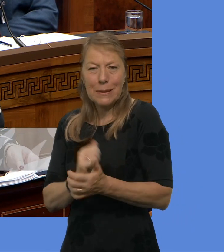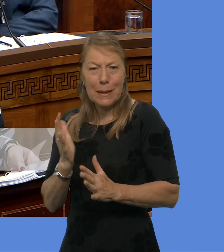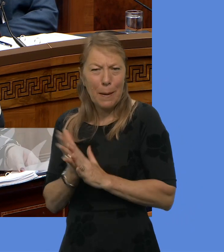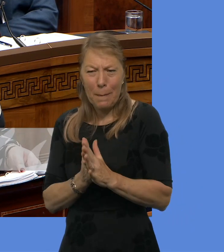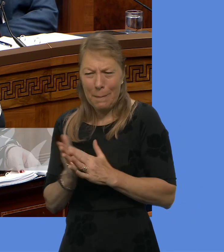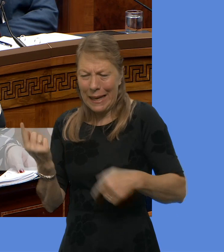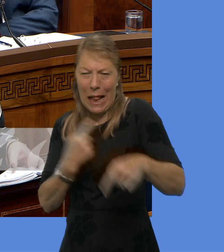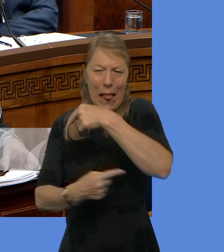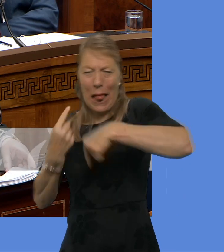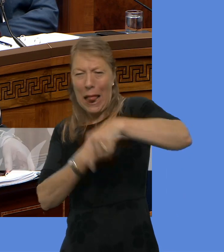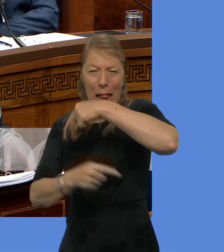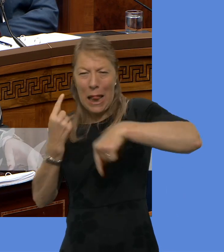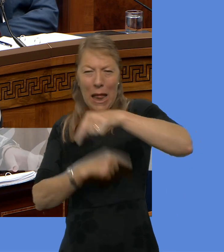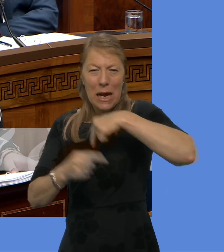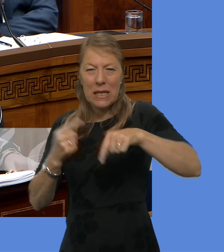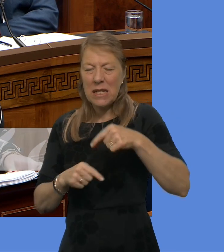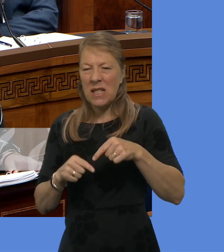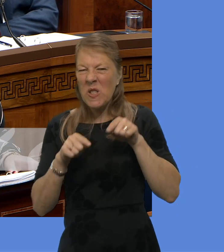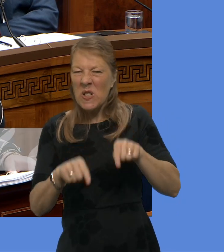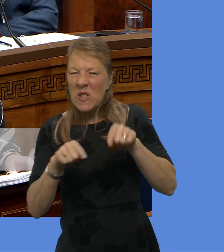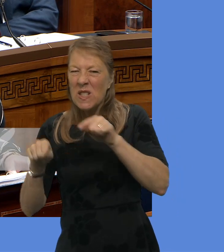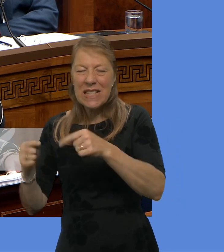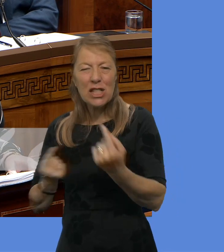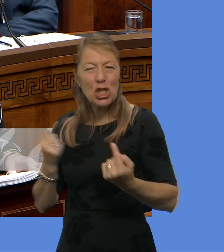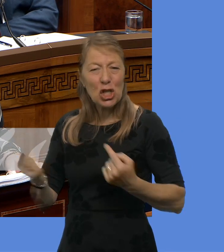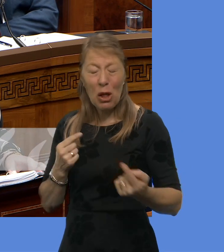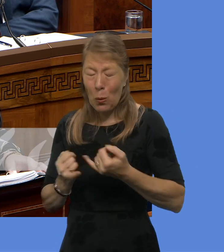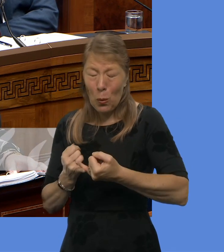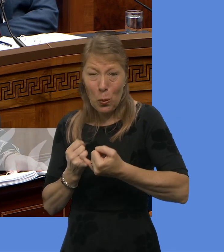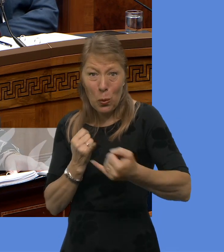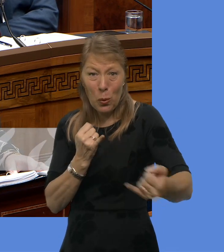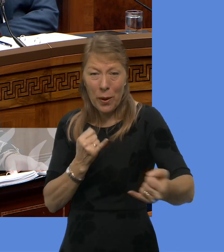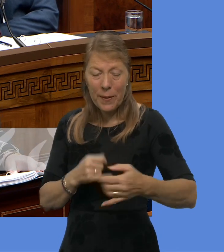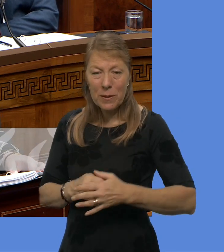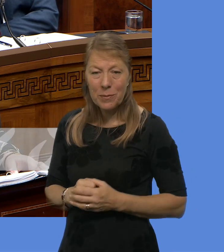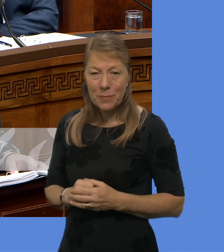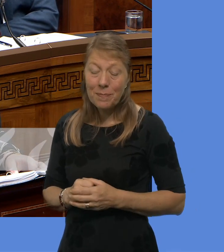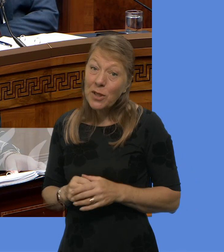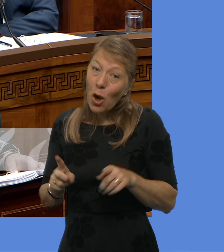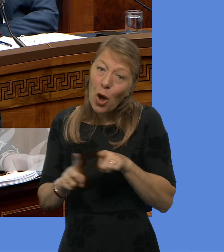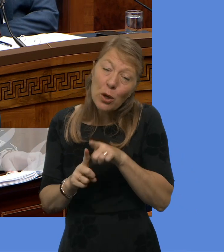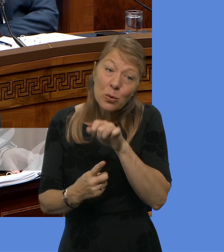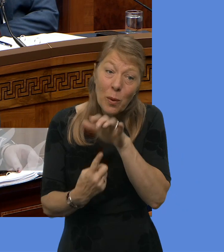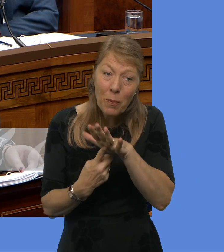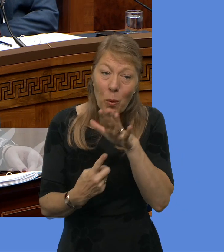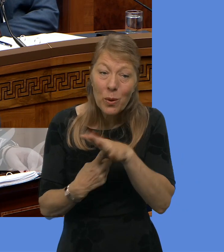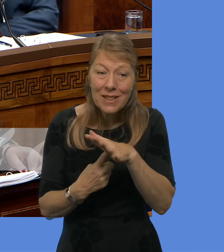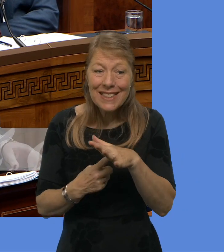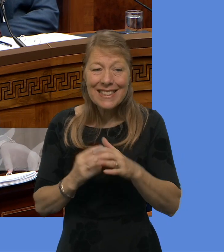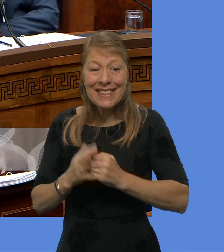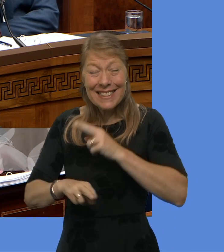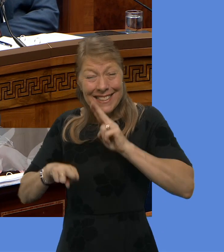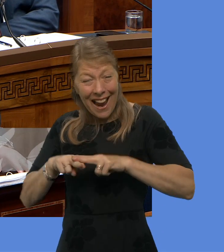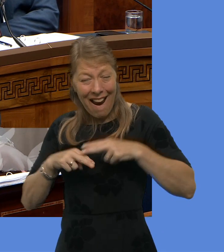self-harm tend to increase with very high levels of prison population. Of equal significance is the fact that staff themselves may feel